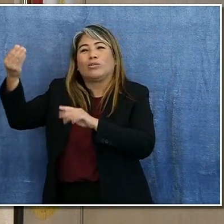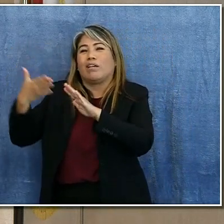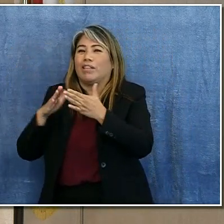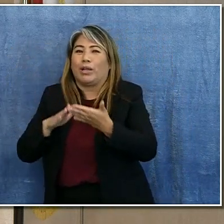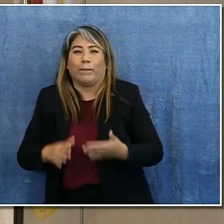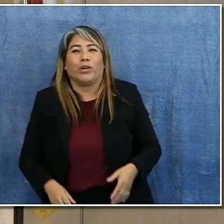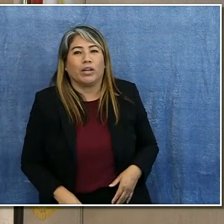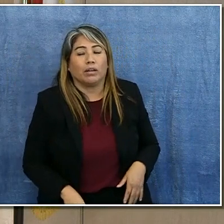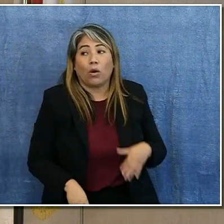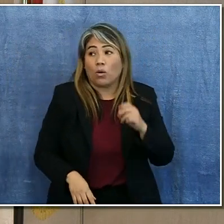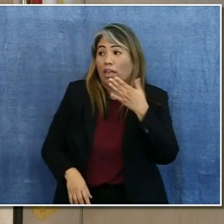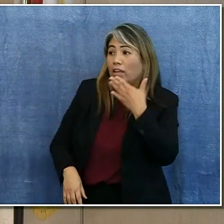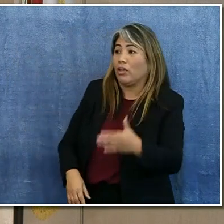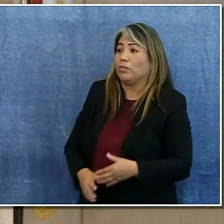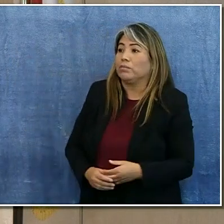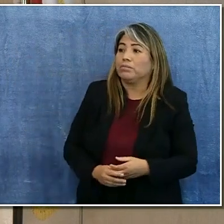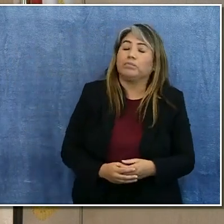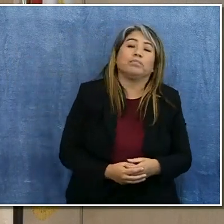Thank you.